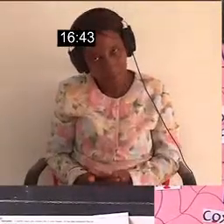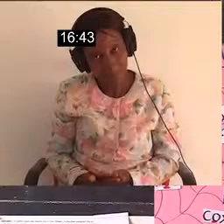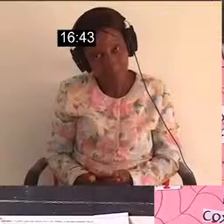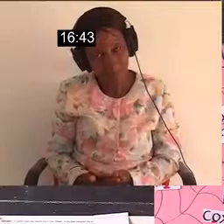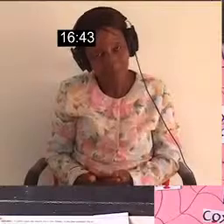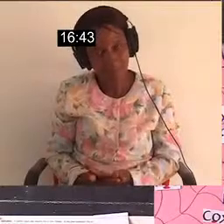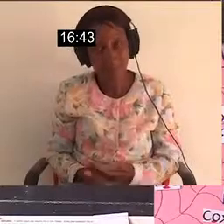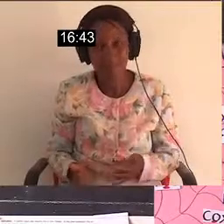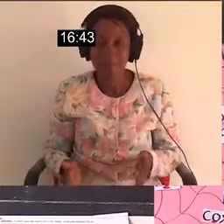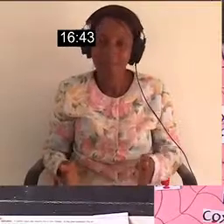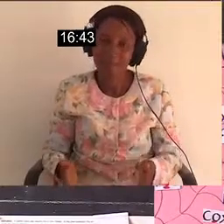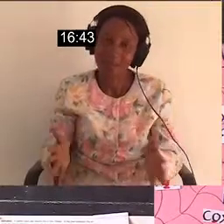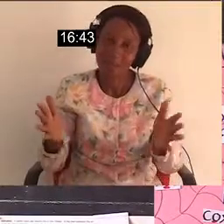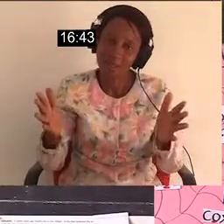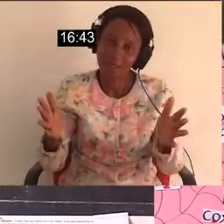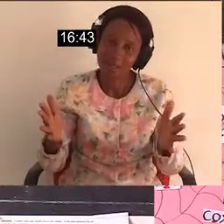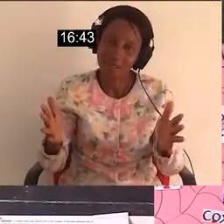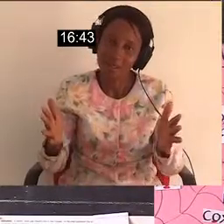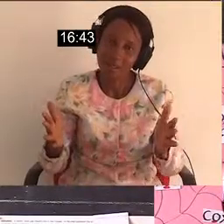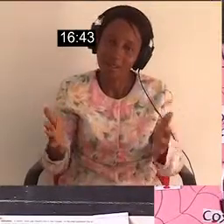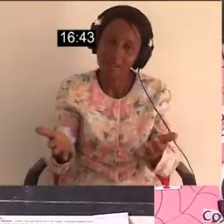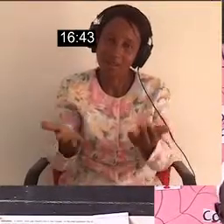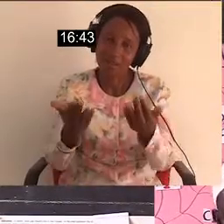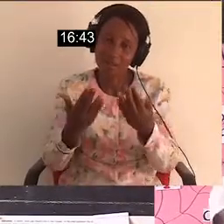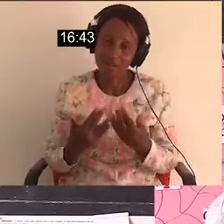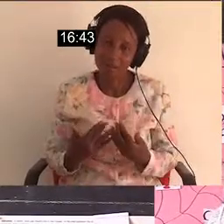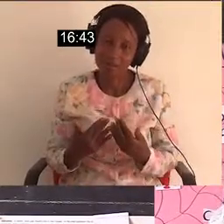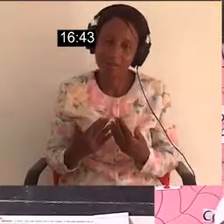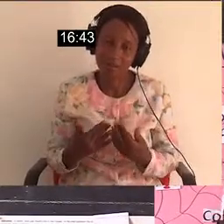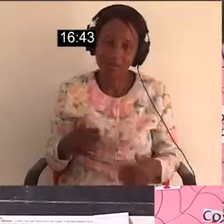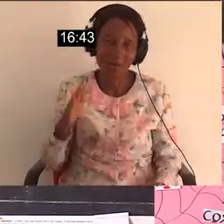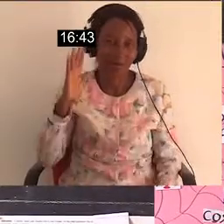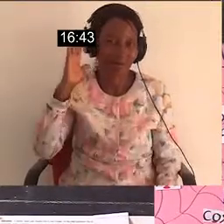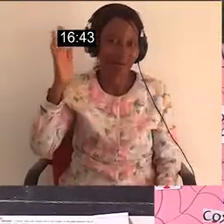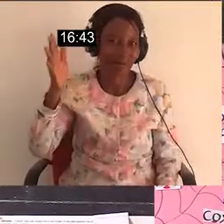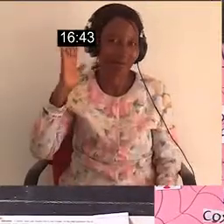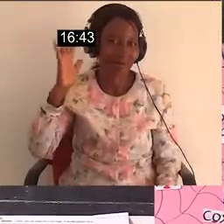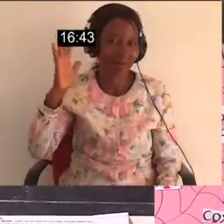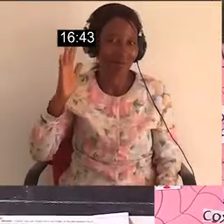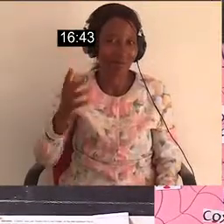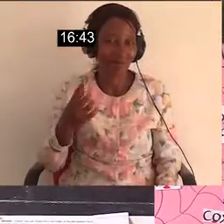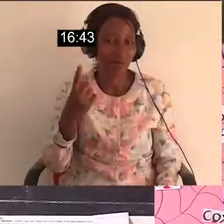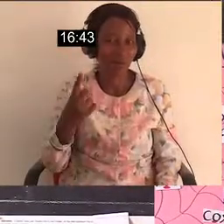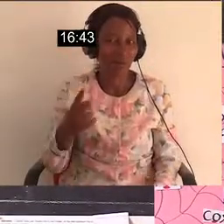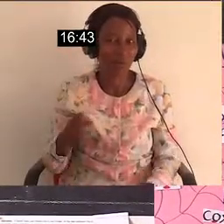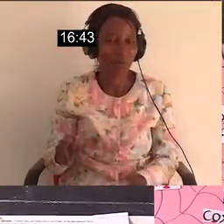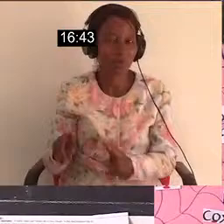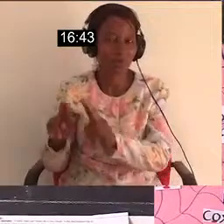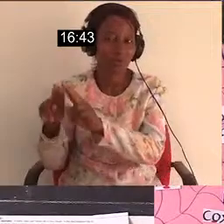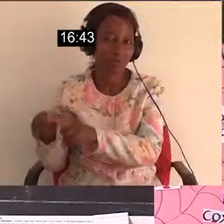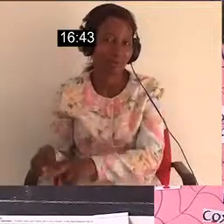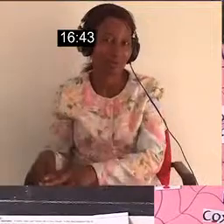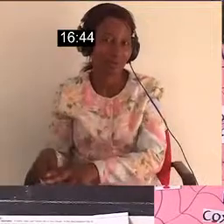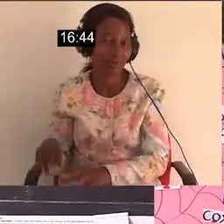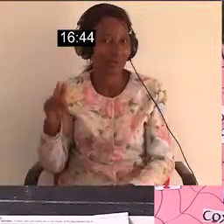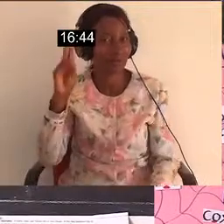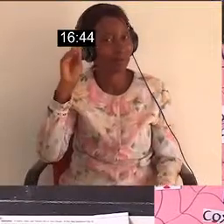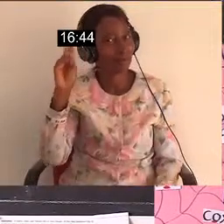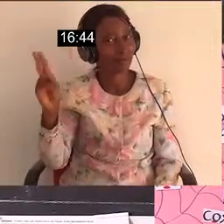please, let's allow our lovely ones to stay at